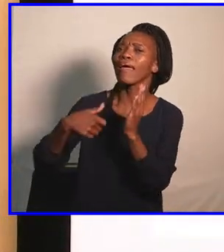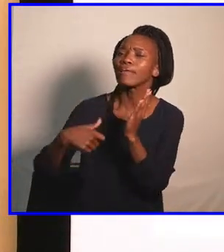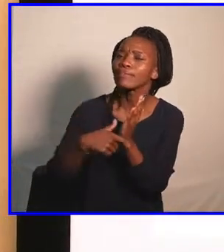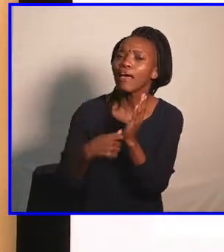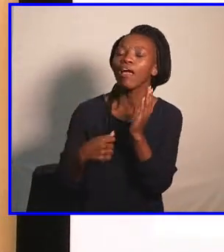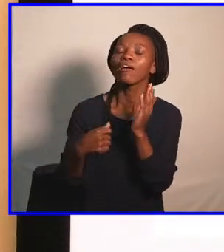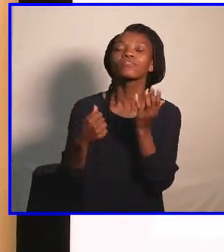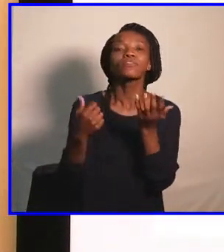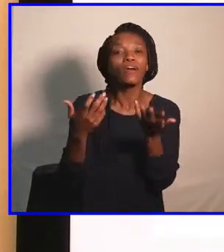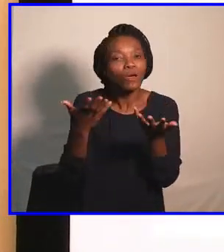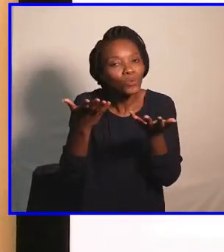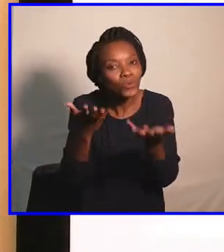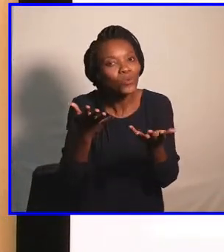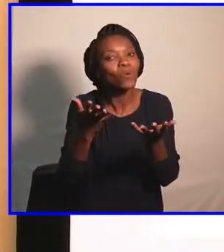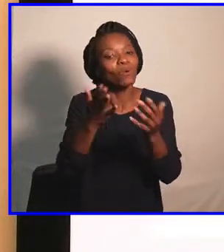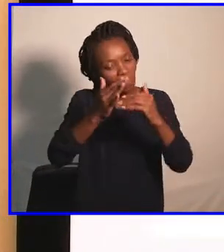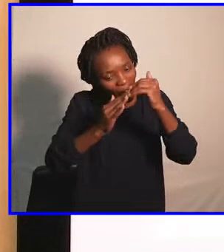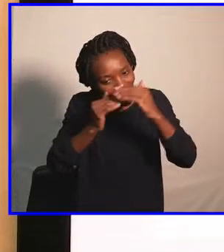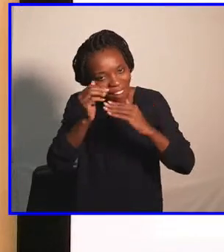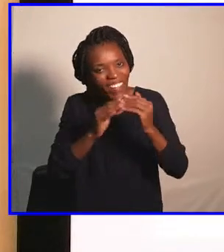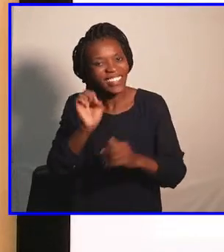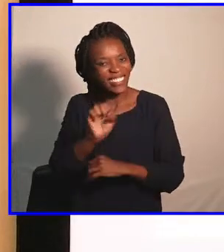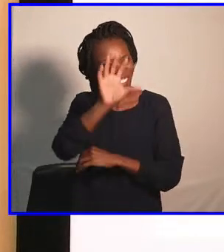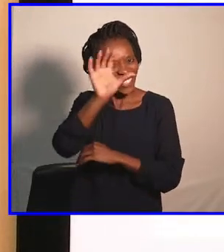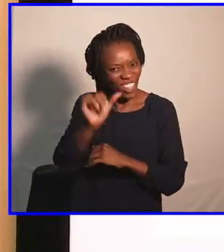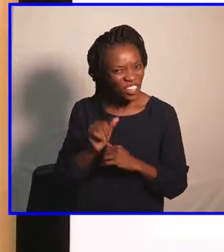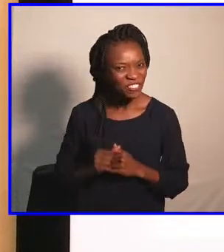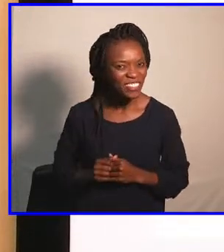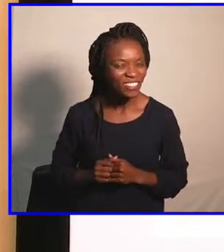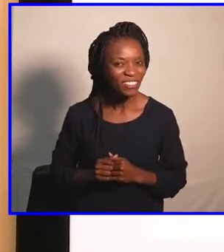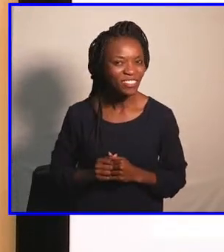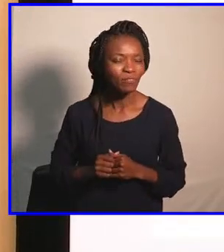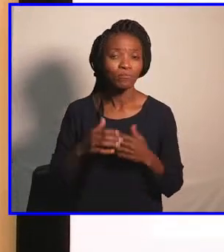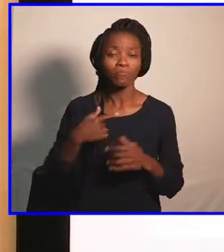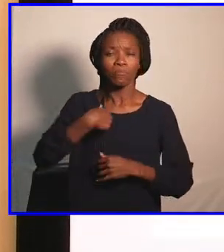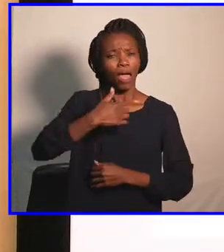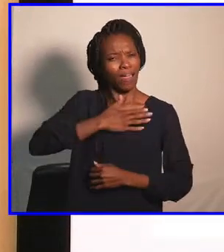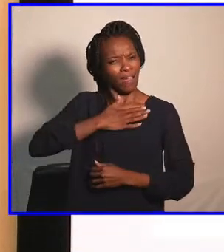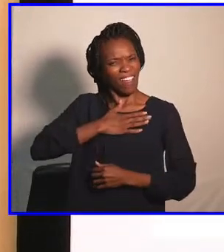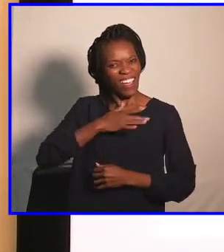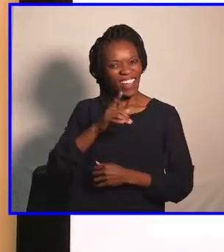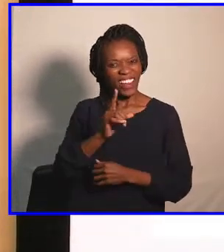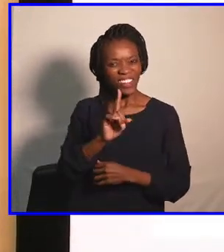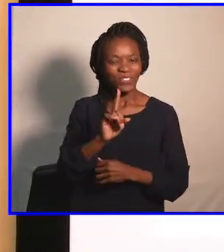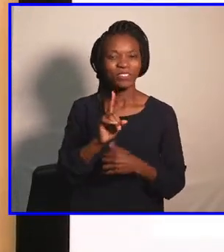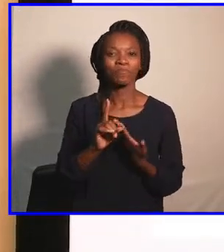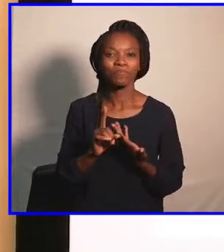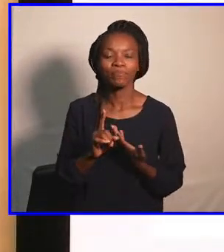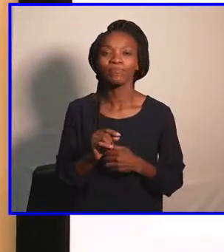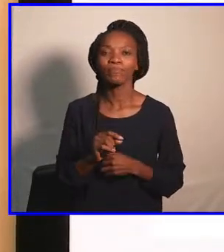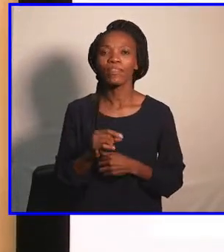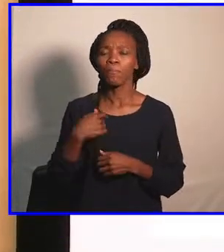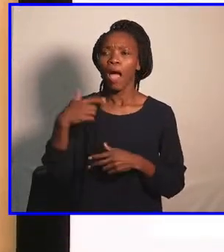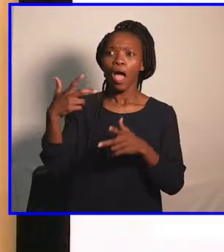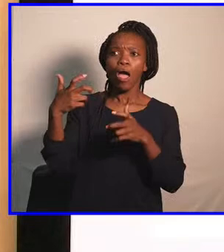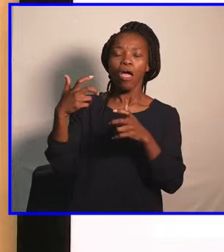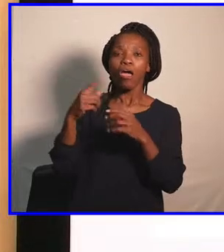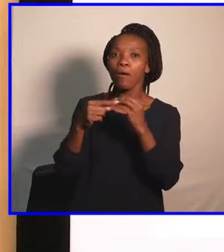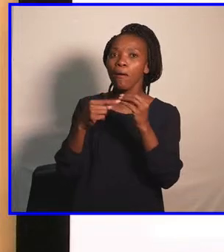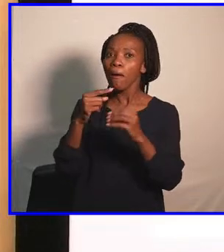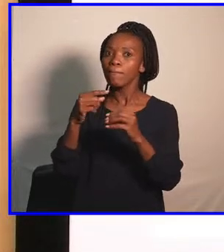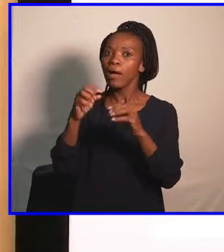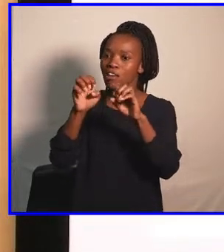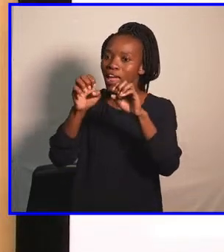you are actually building South Africa. And what I like most is what I heard about the education